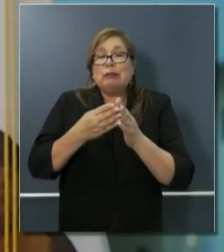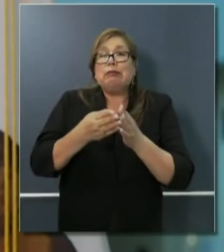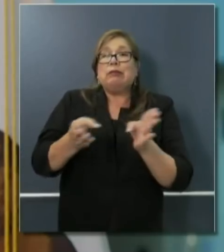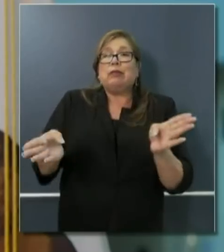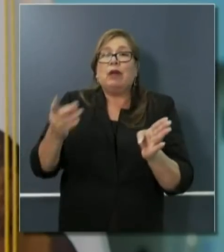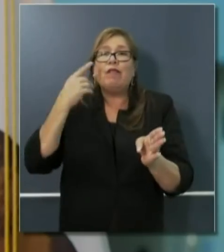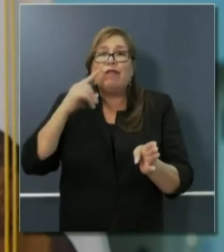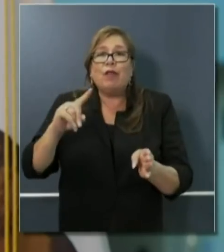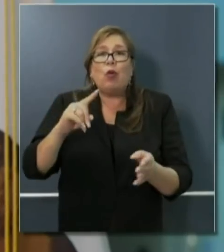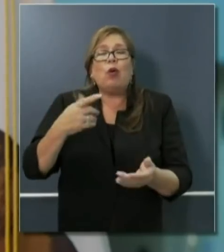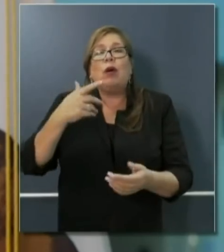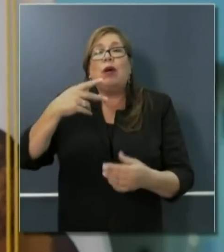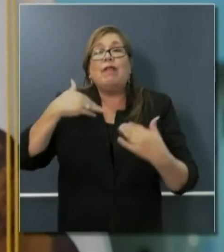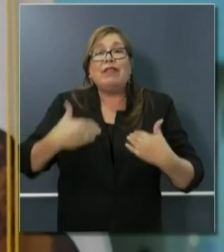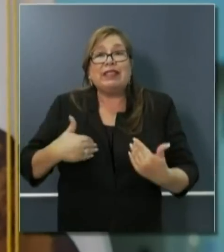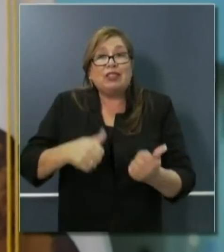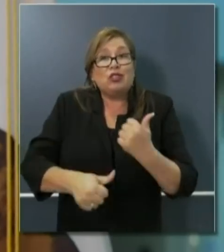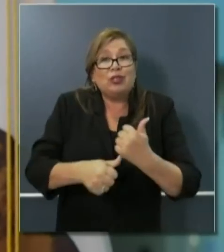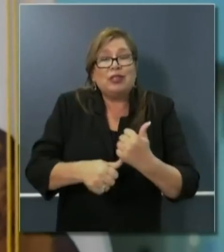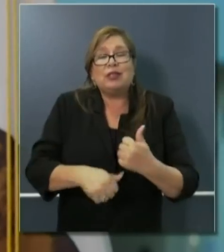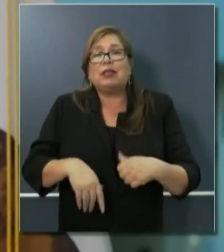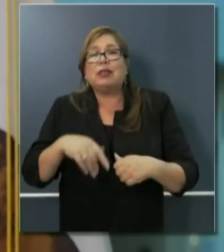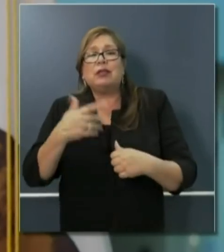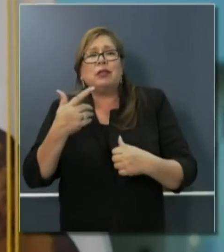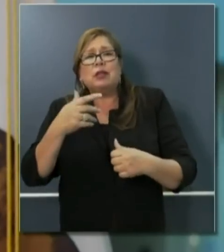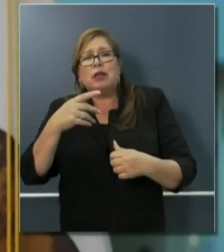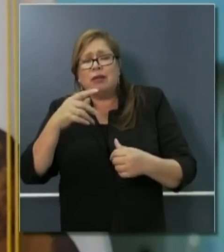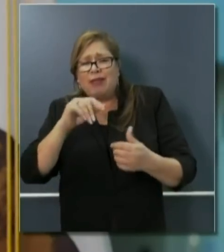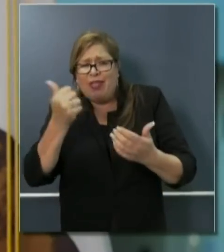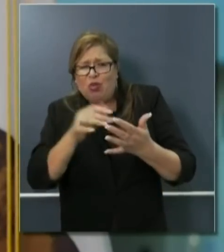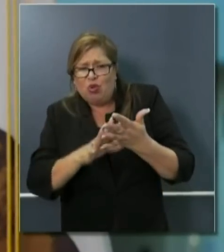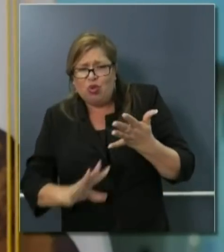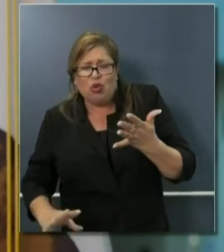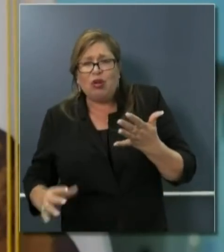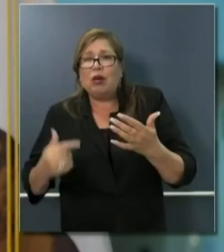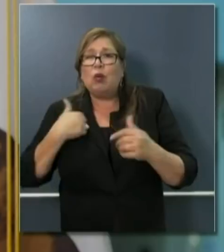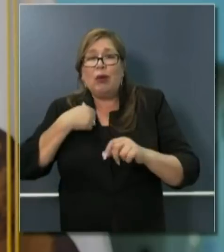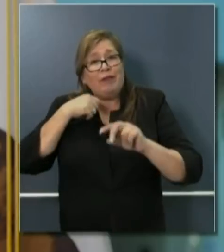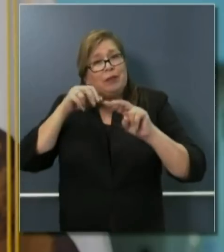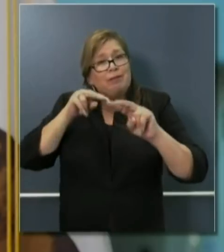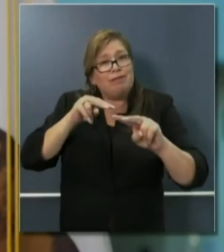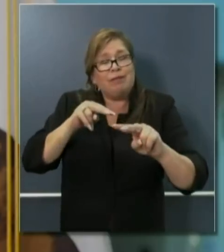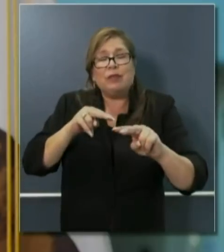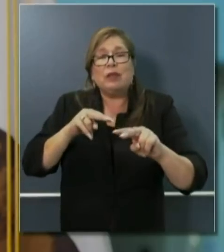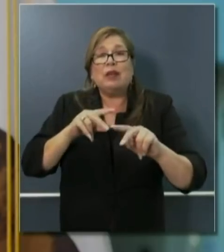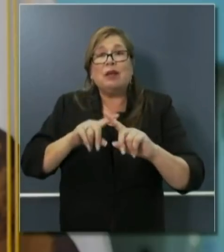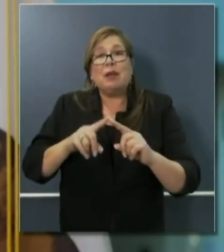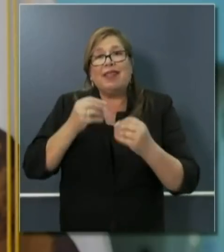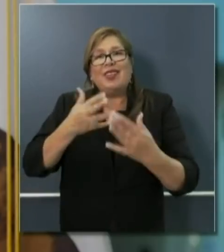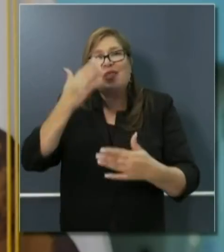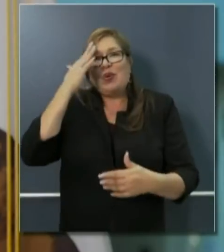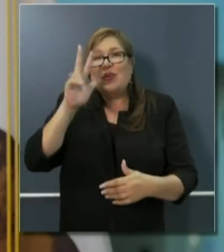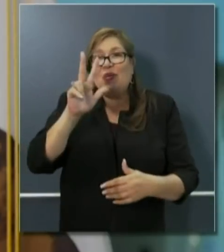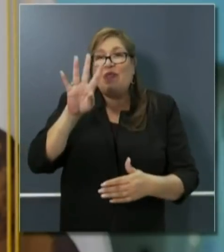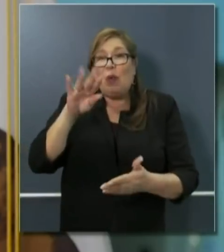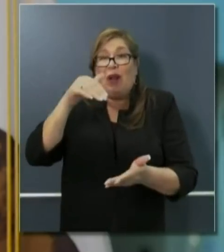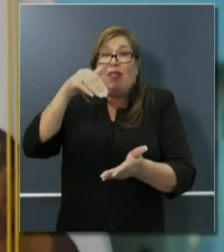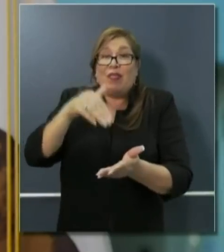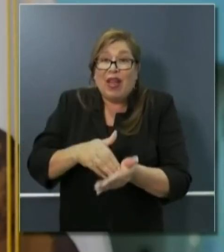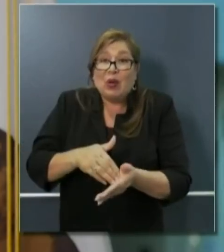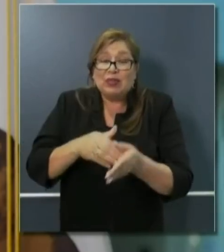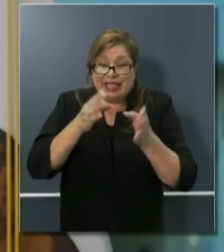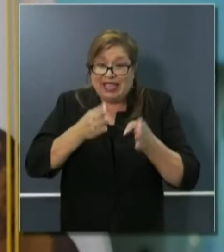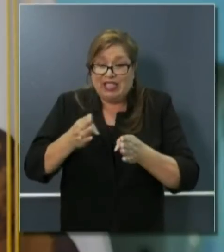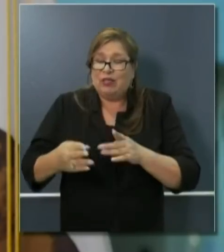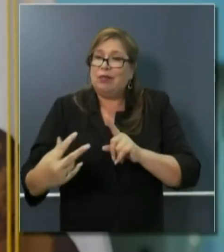PAs, NPs, and others, we are closely looking at that. We are enthusiastic that 34,000 individuals have registered